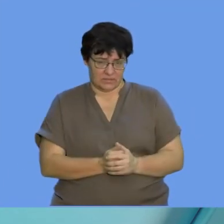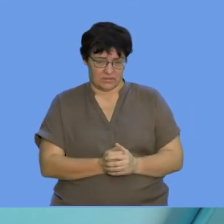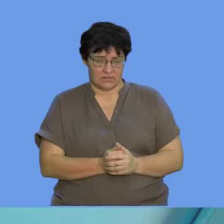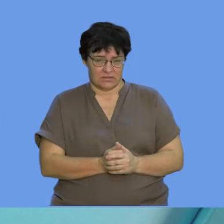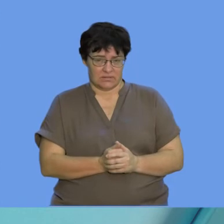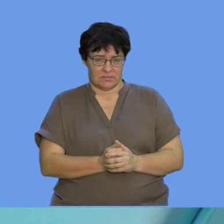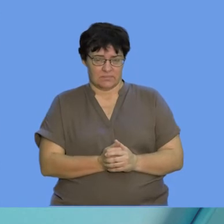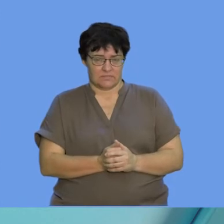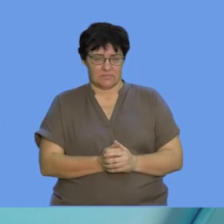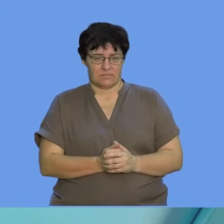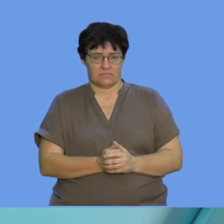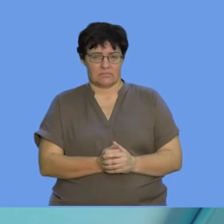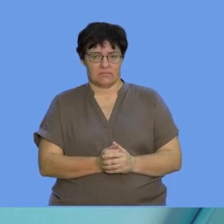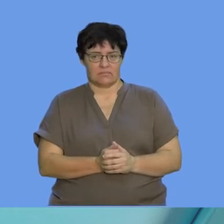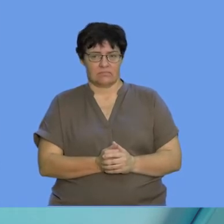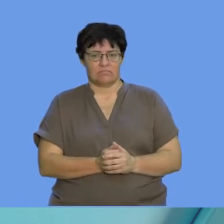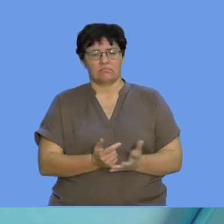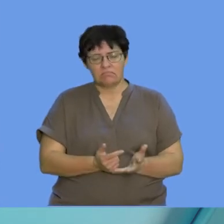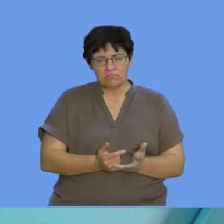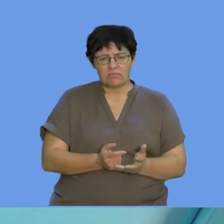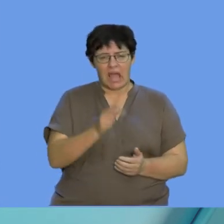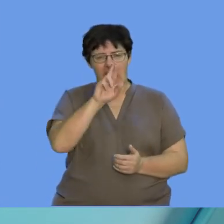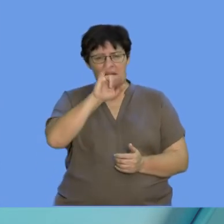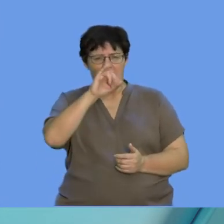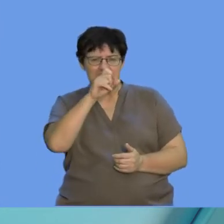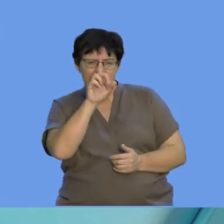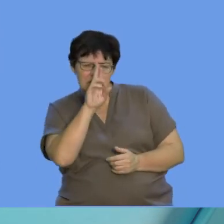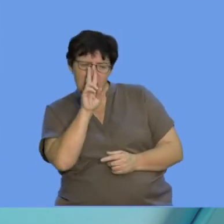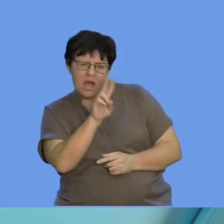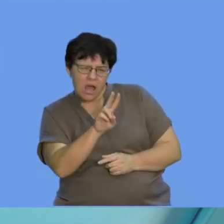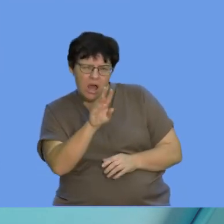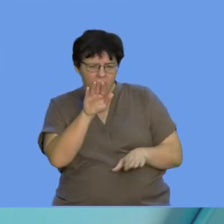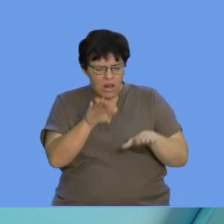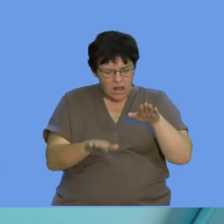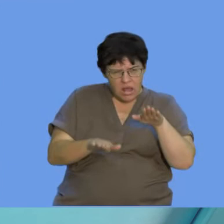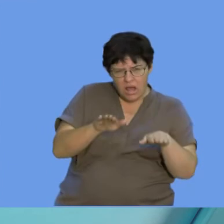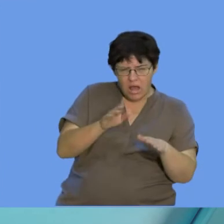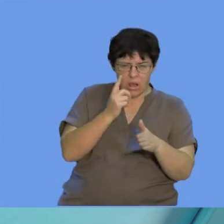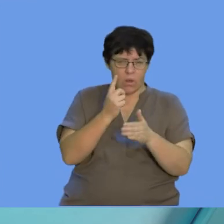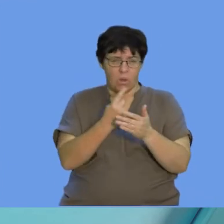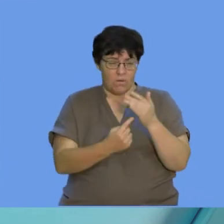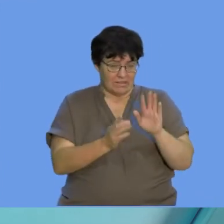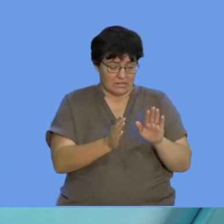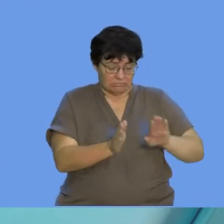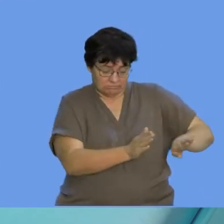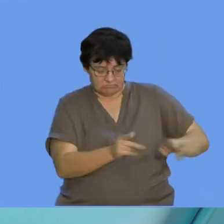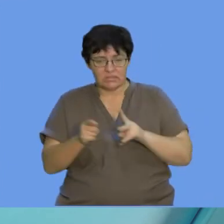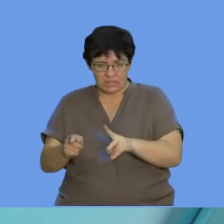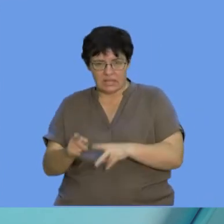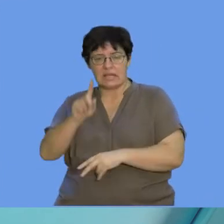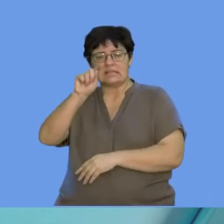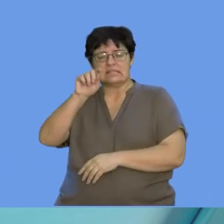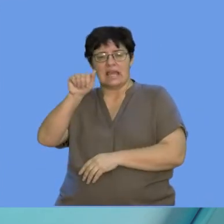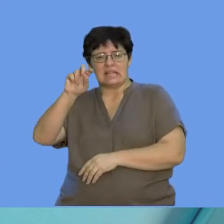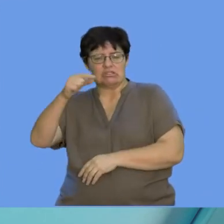just over the riders of just similarity alone. We're now going to be looking at tangents and